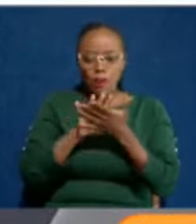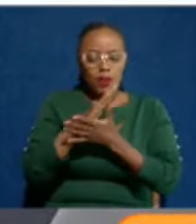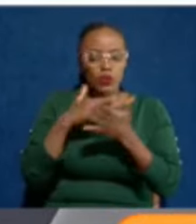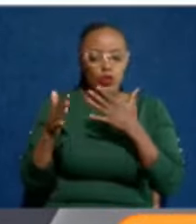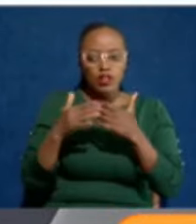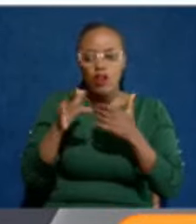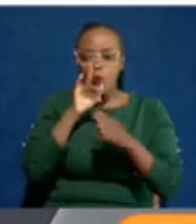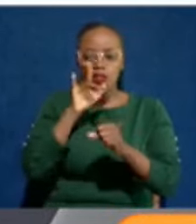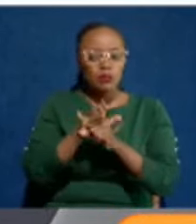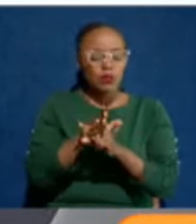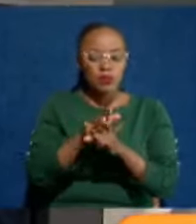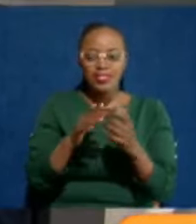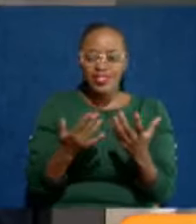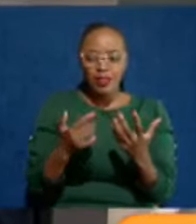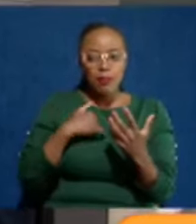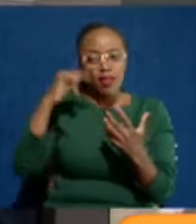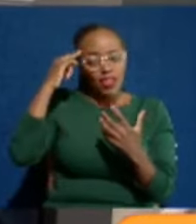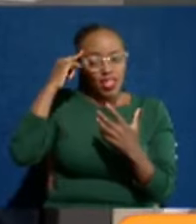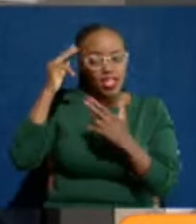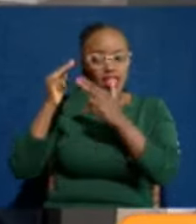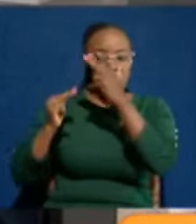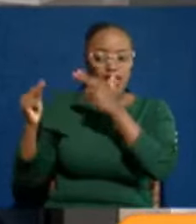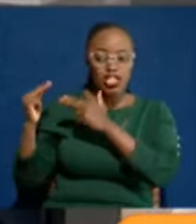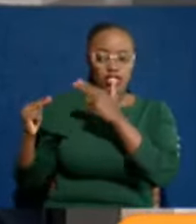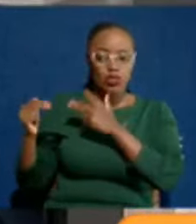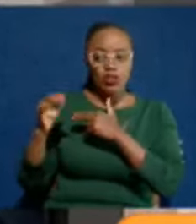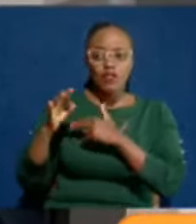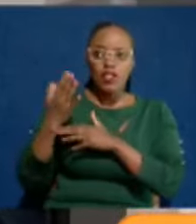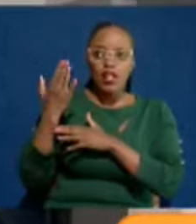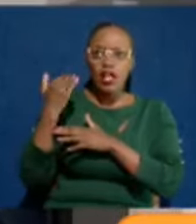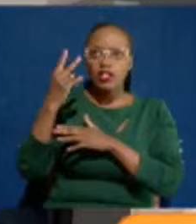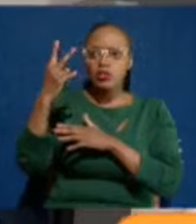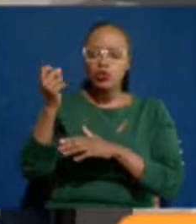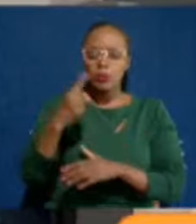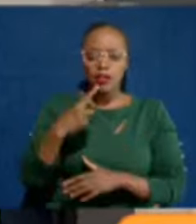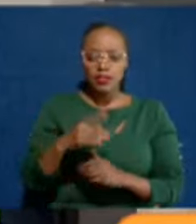promised? And I think just the sort of history of the last 2 months.